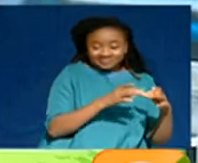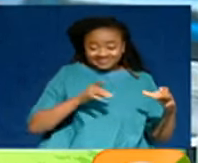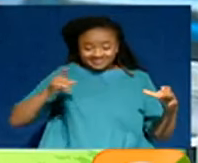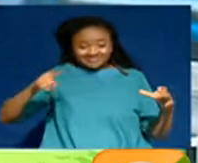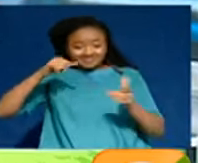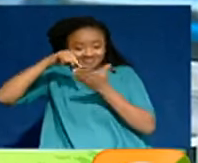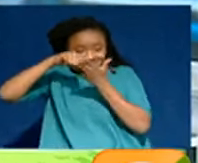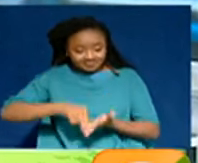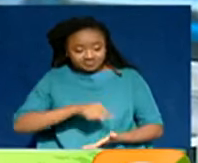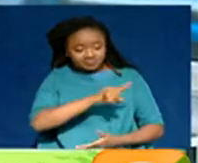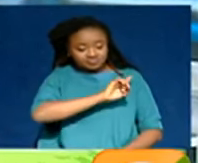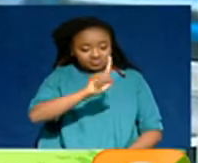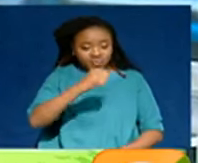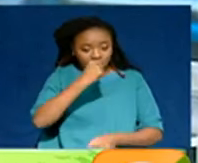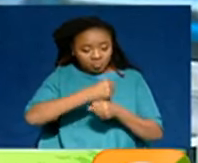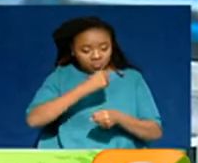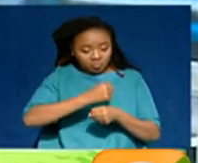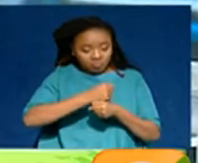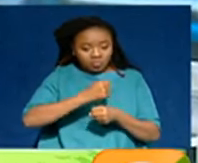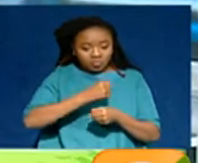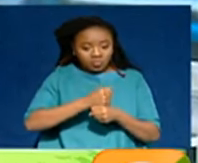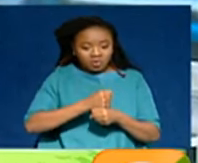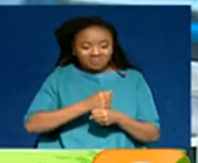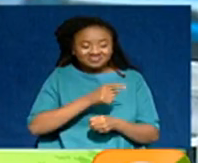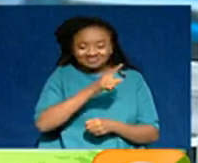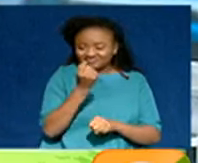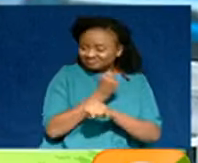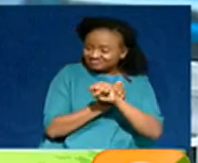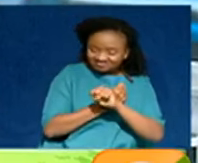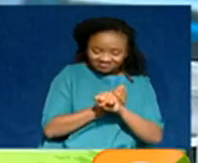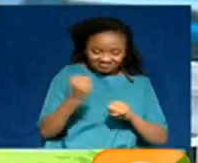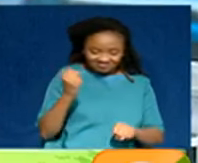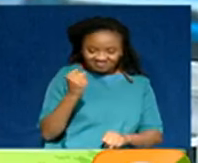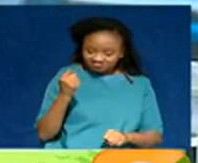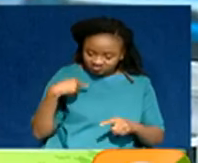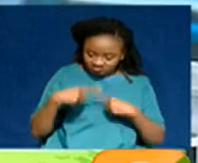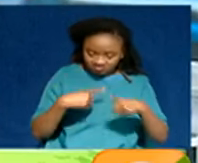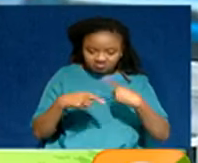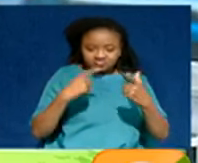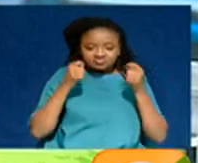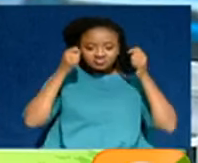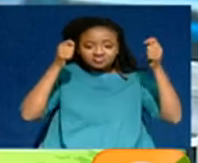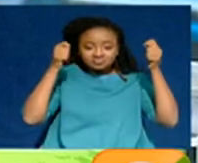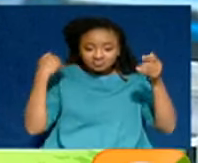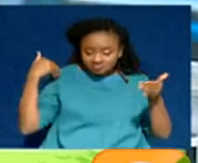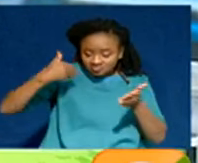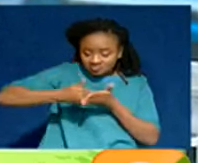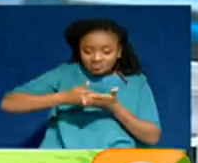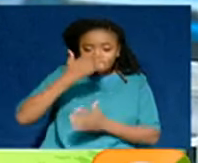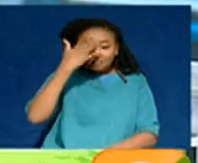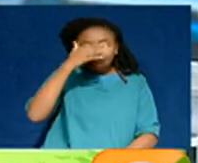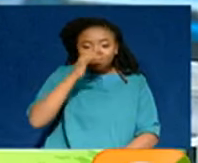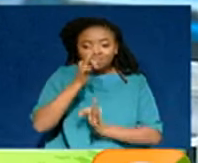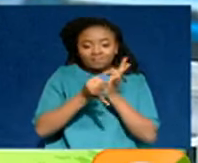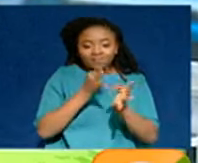work after 33 days in the streets. The Kenya Medical Practitioners and Dentists Union says that they will not return to work until